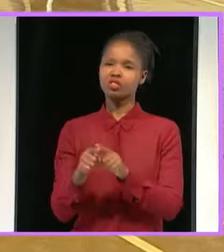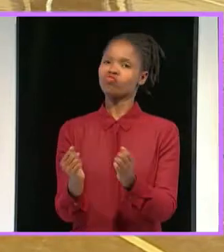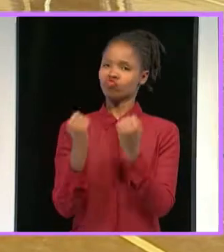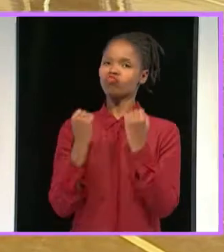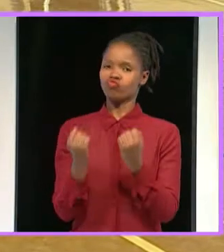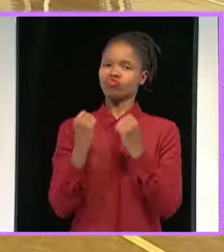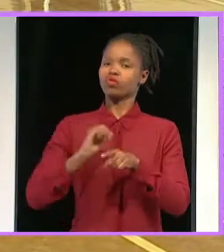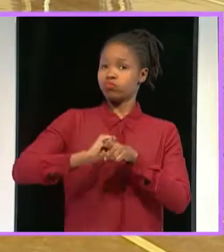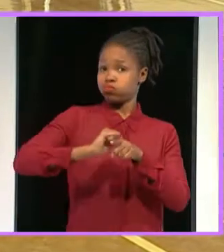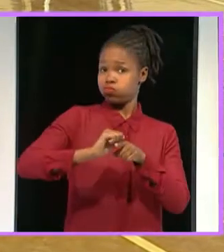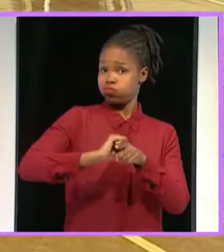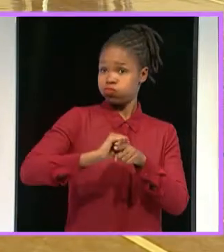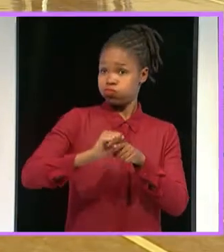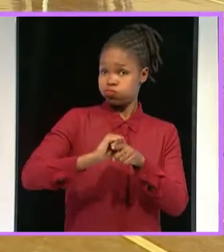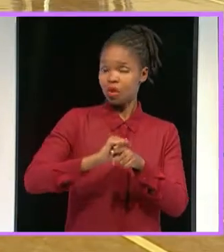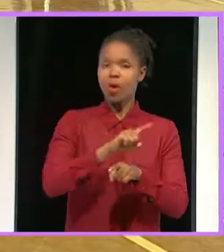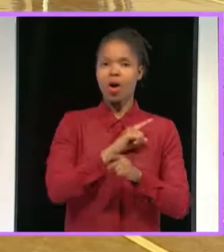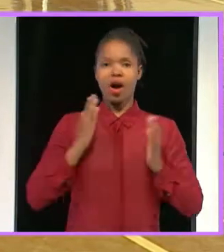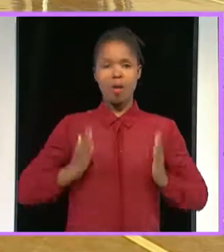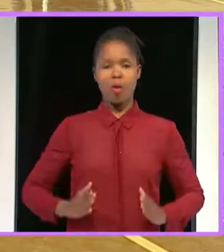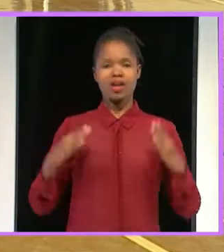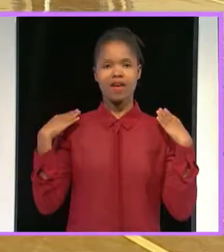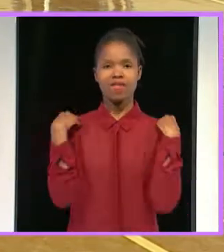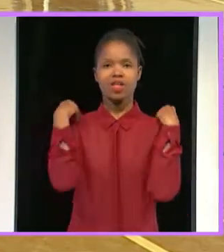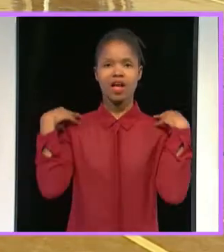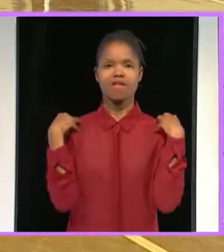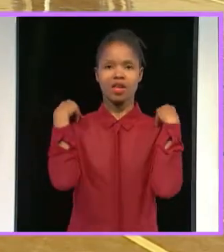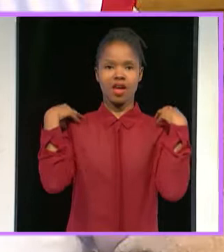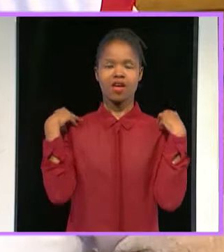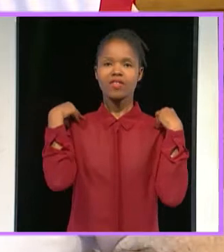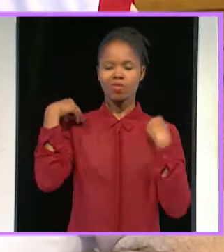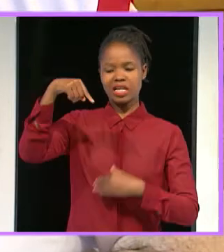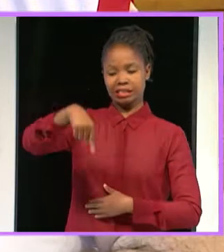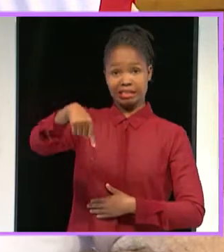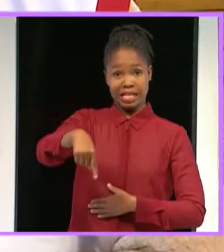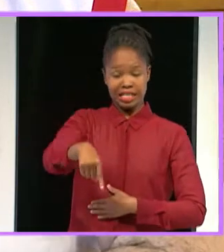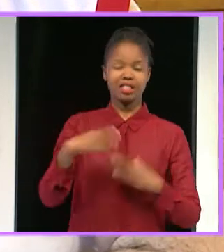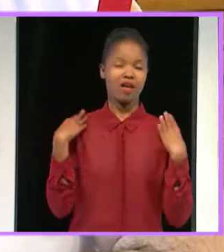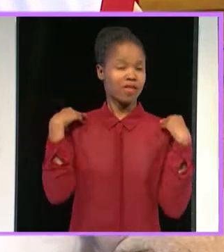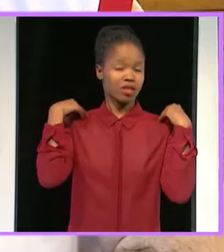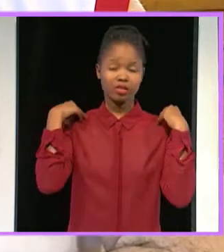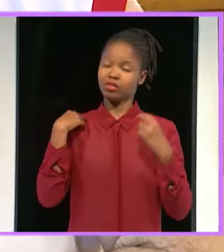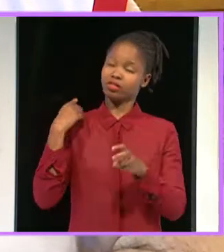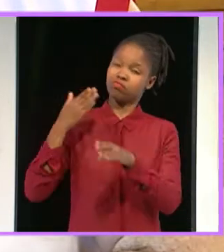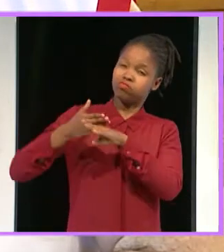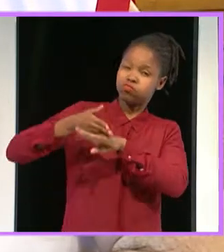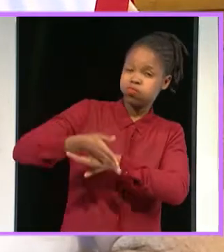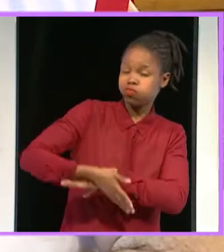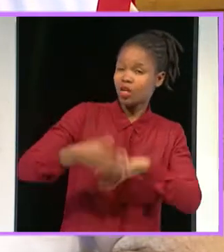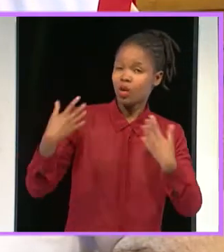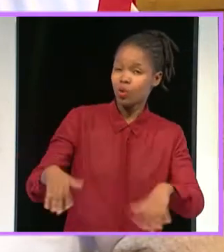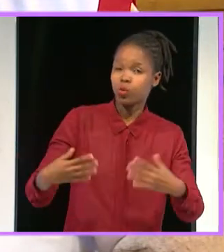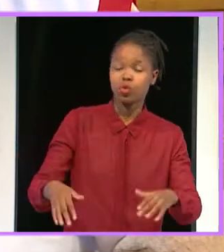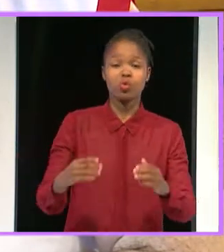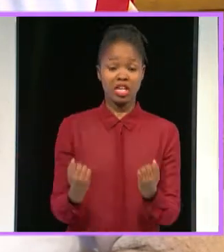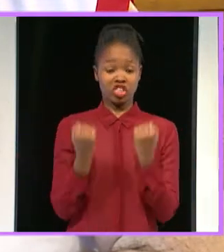because the physios downstairs think they can kill you kindly. But yeah, and we were coming up